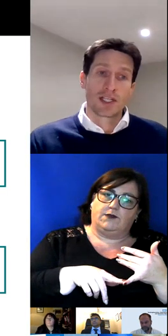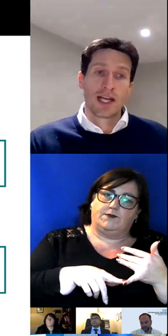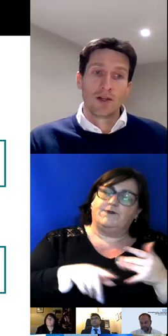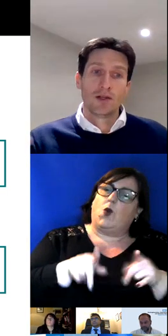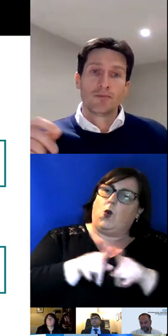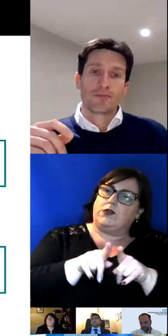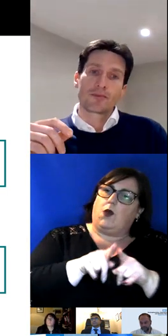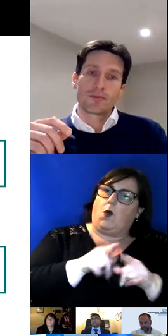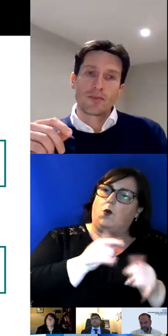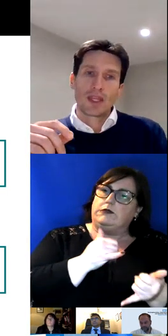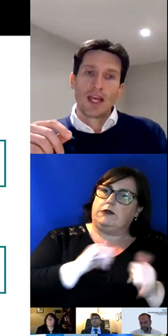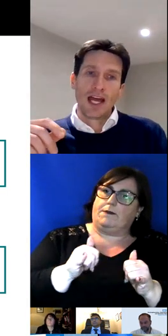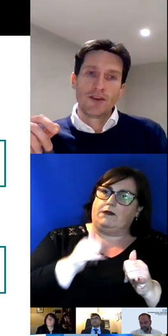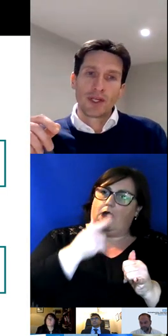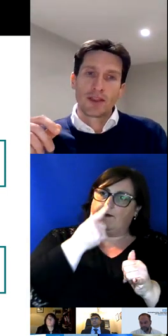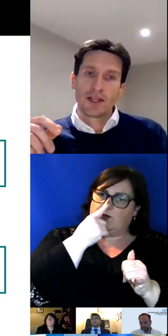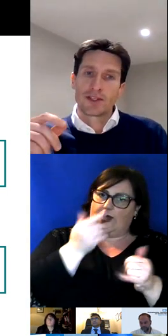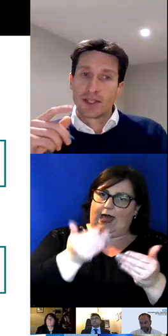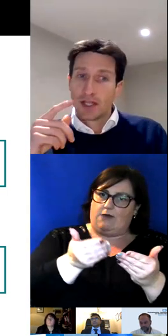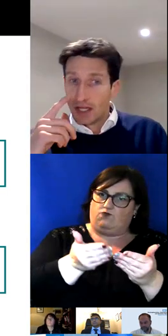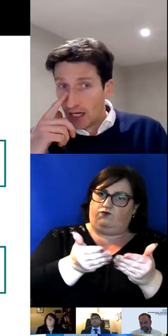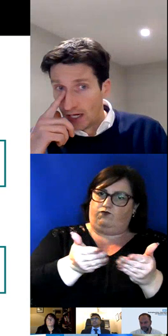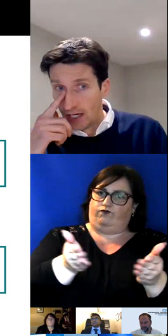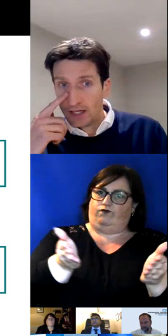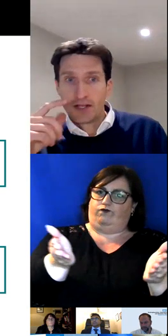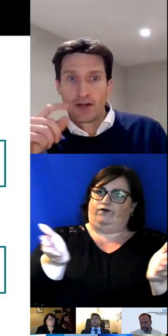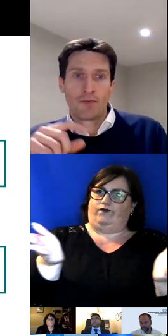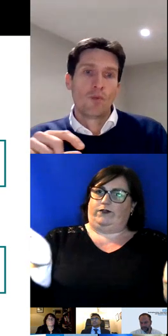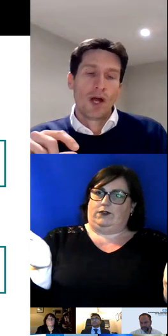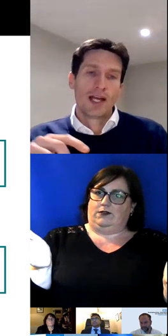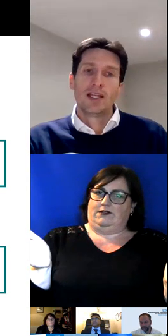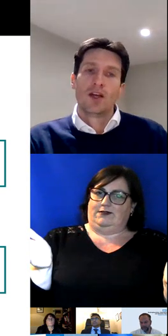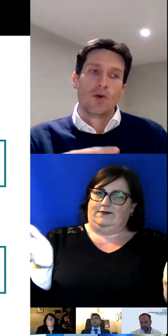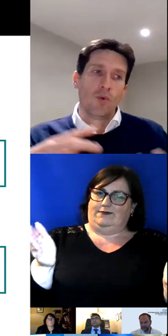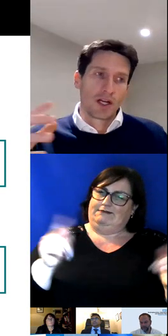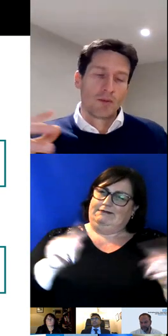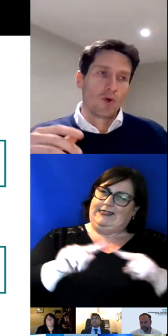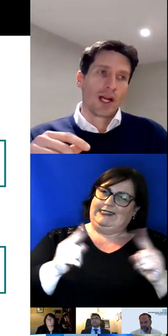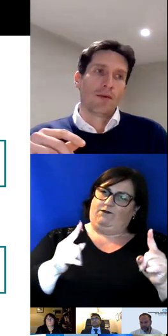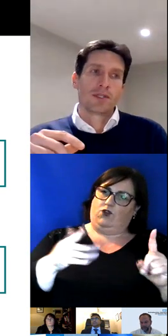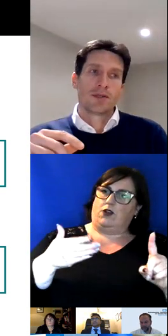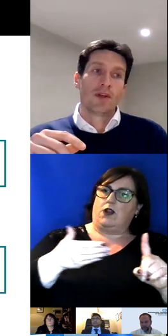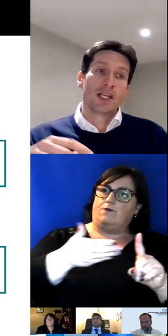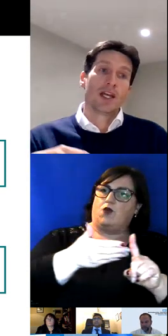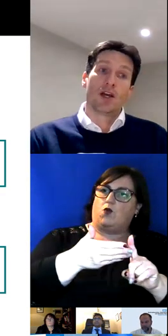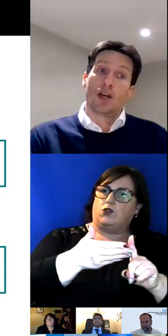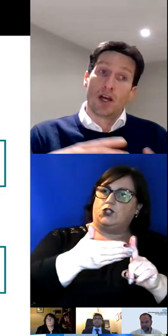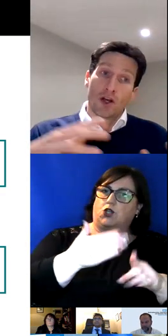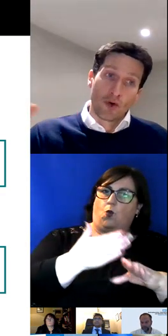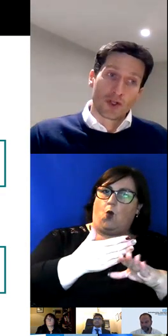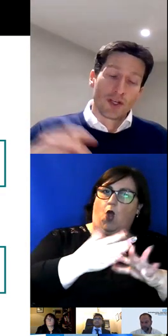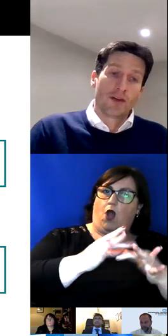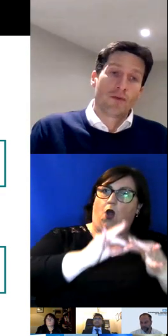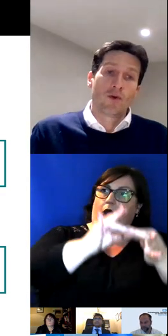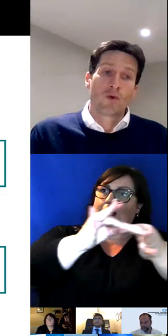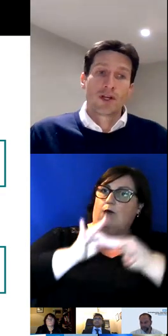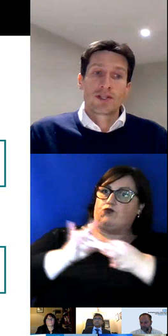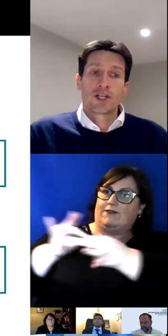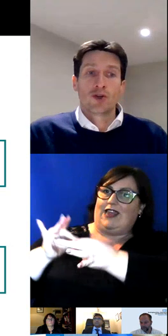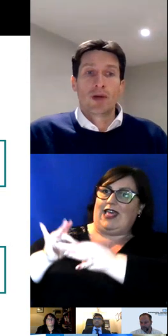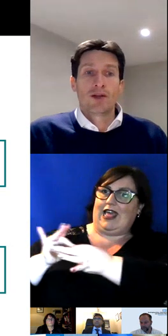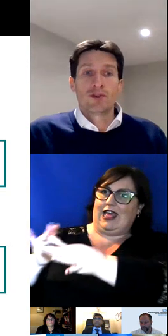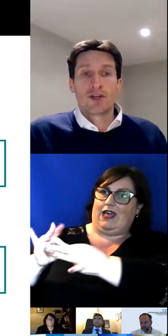opportunity of scale and doing things in a different way, working more collaboratively across our